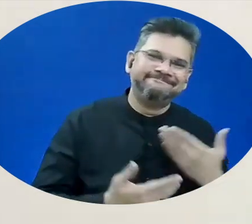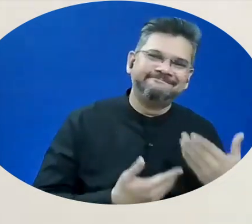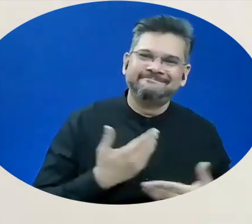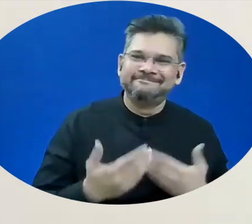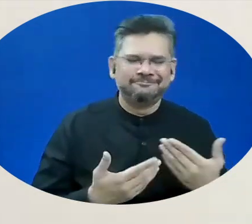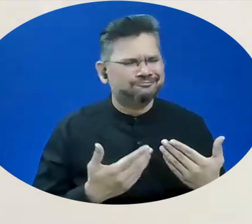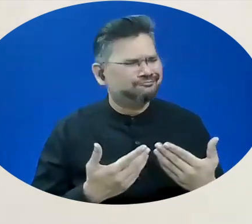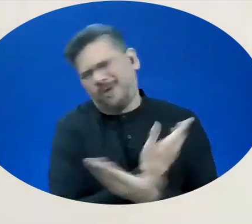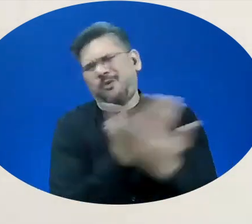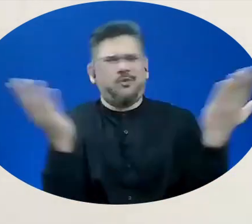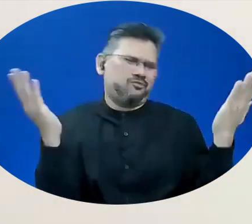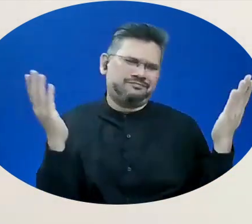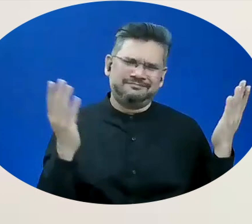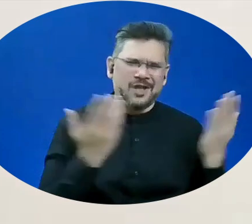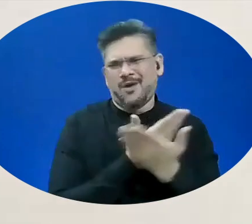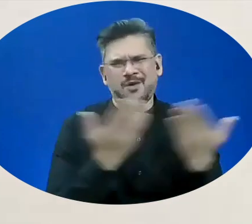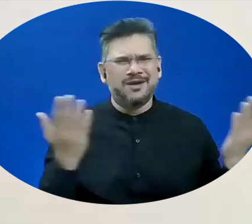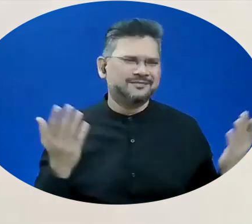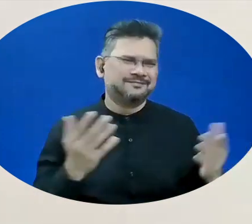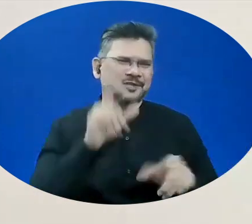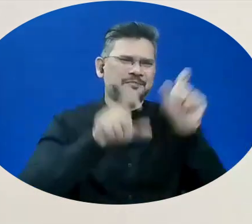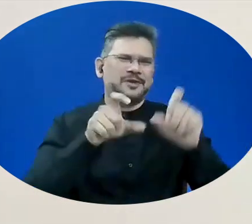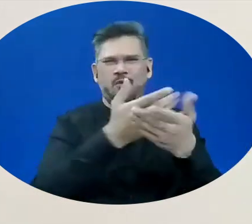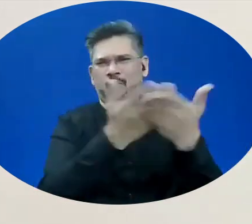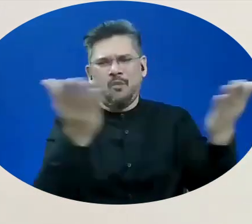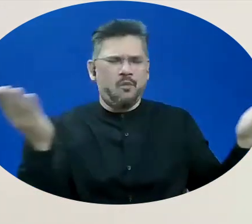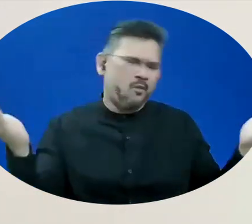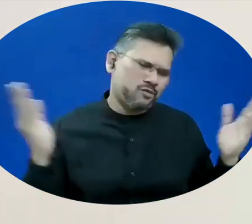everybody, from everybody in the audience.